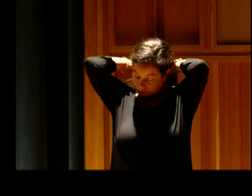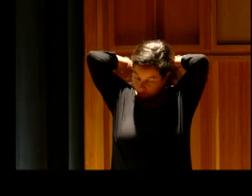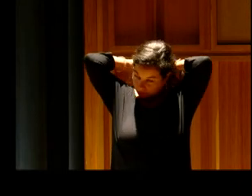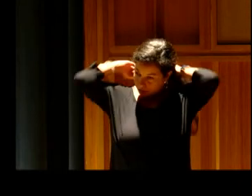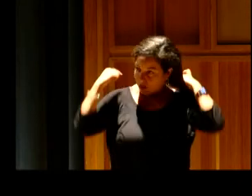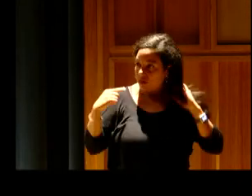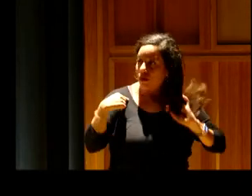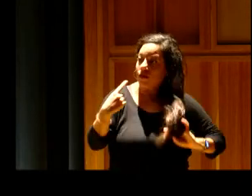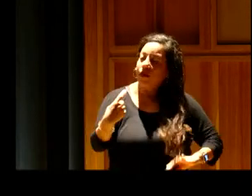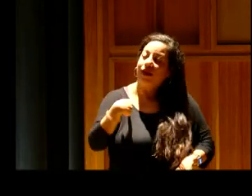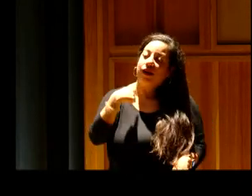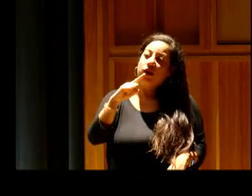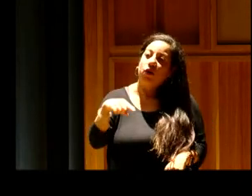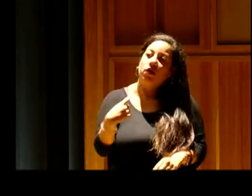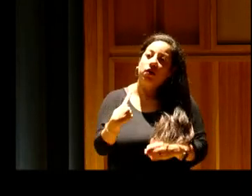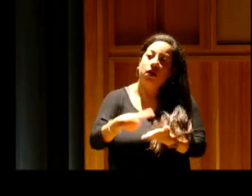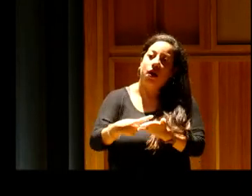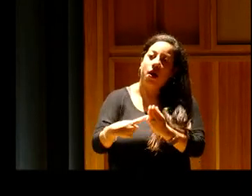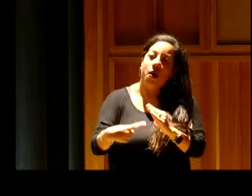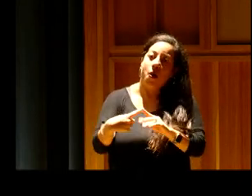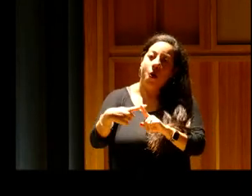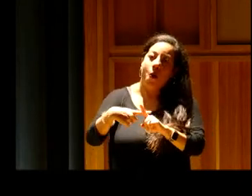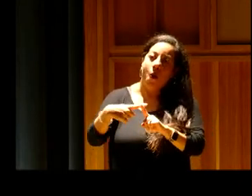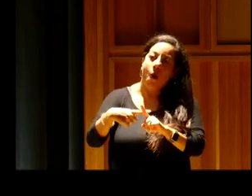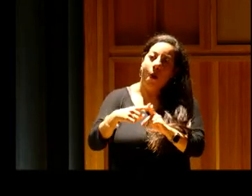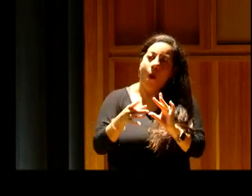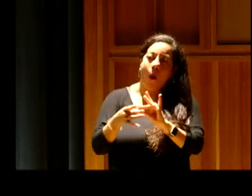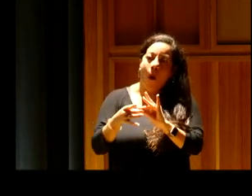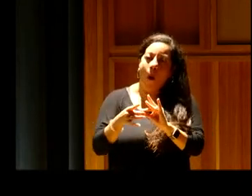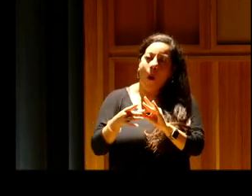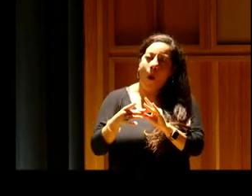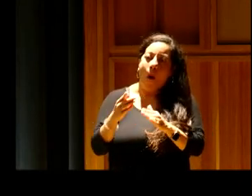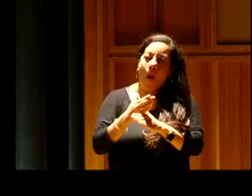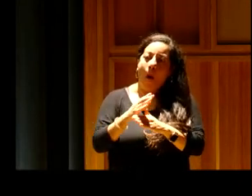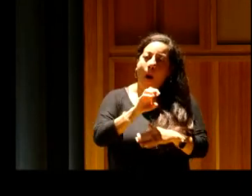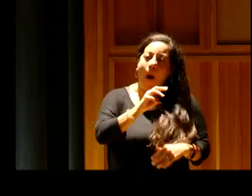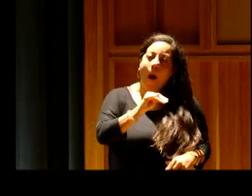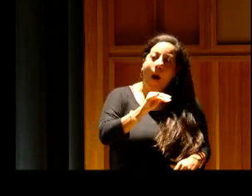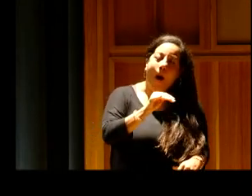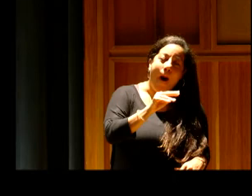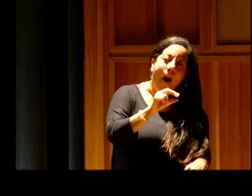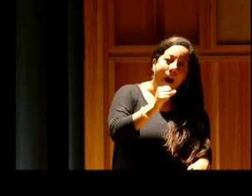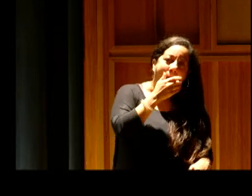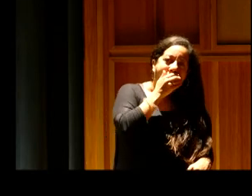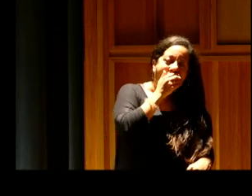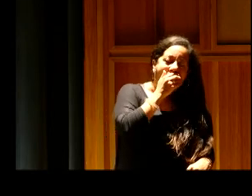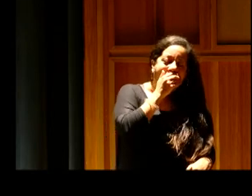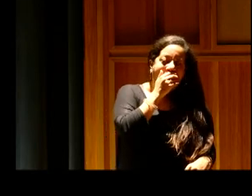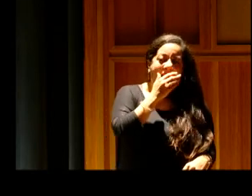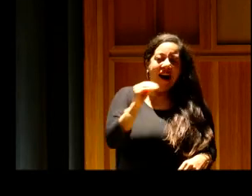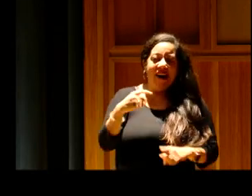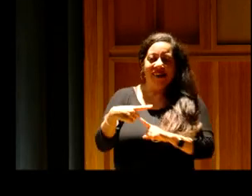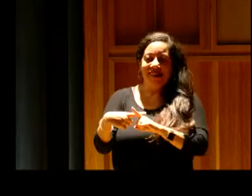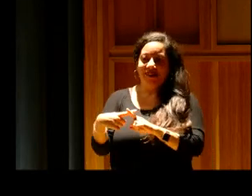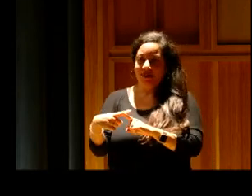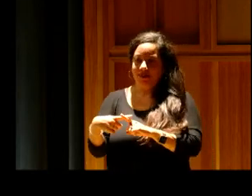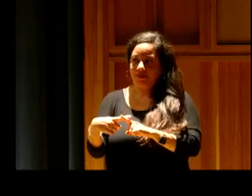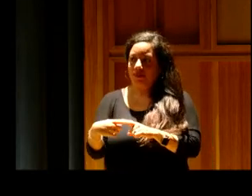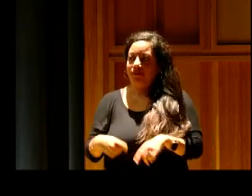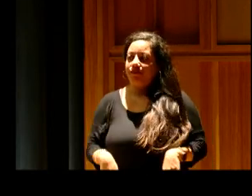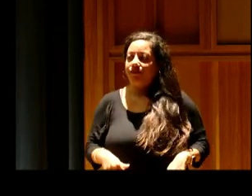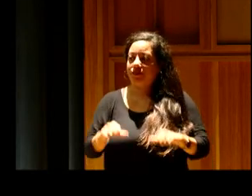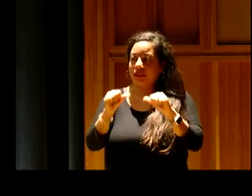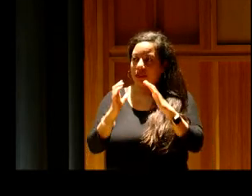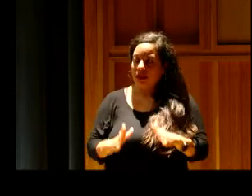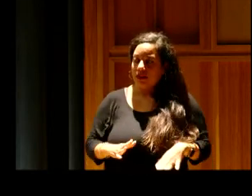temperature. What's the relationship between emissions and temperature? And the scientists and others have